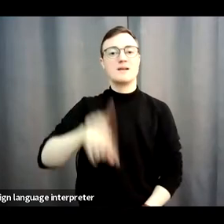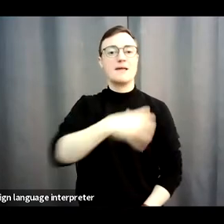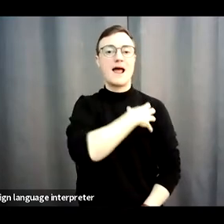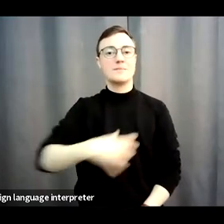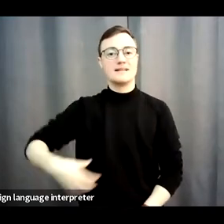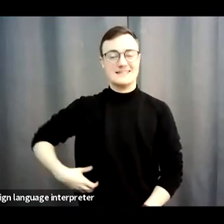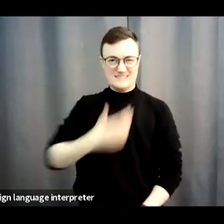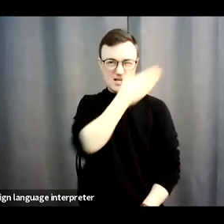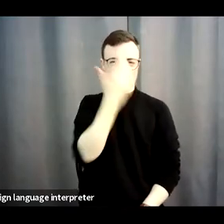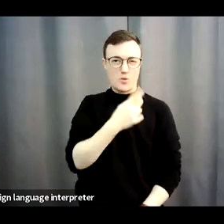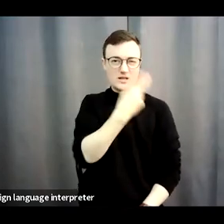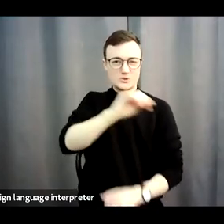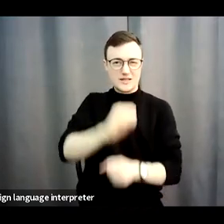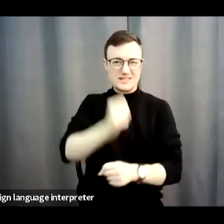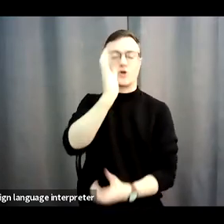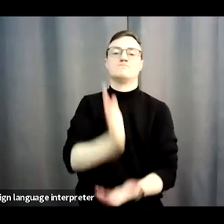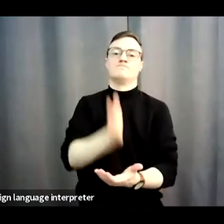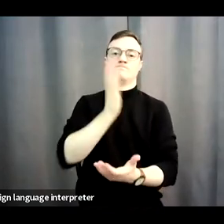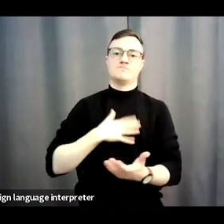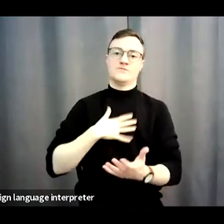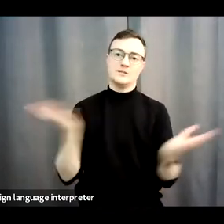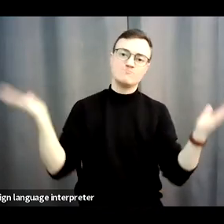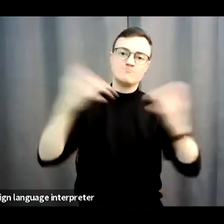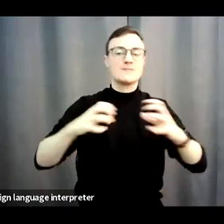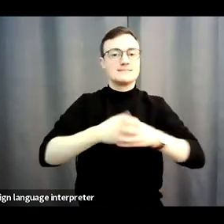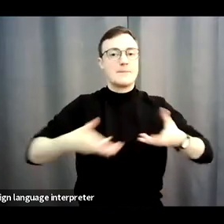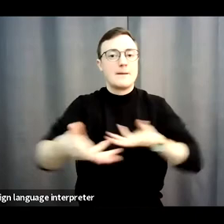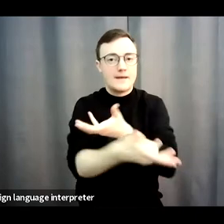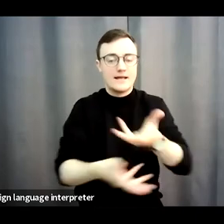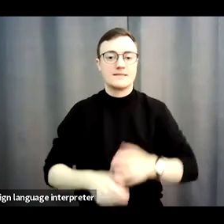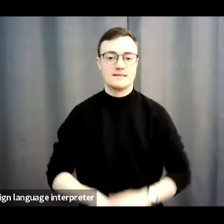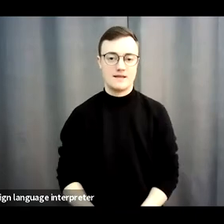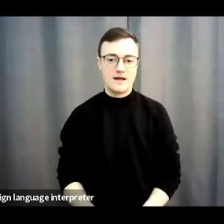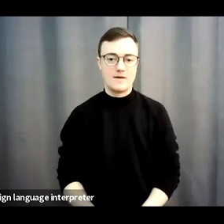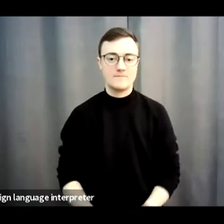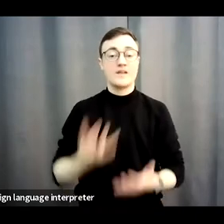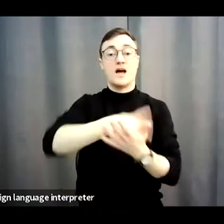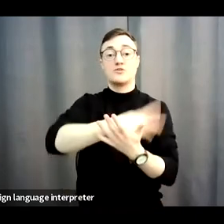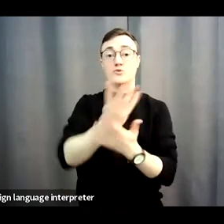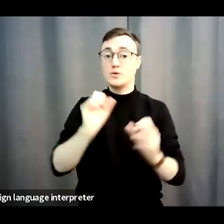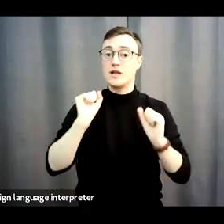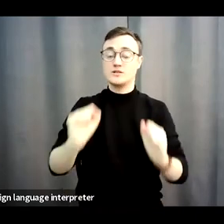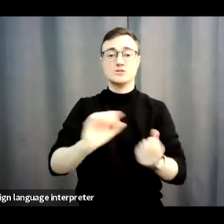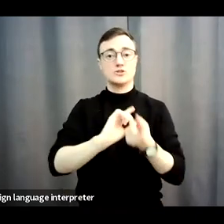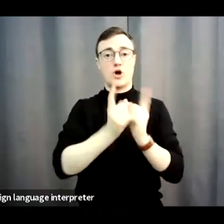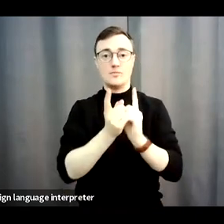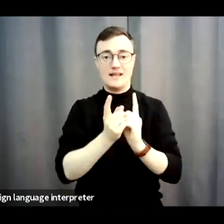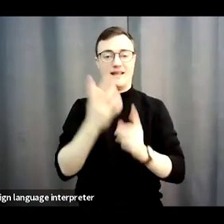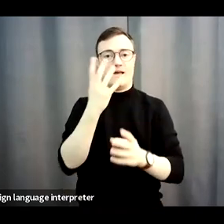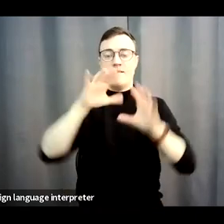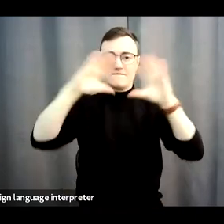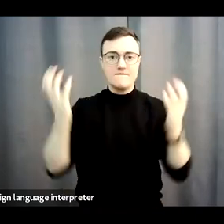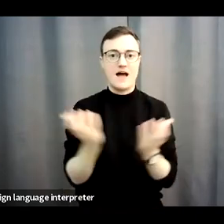of 2019. The Nordics are to become the world's most sustainable and integrated